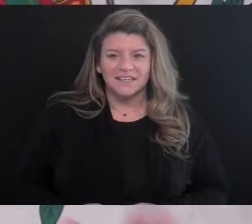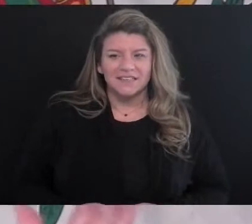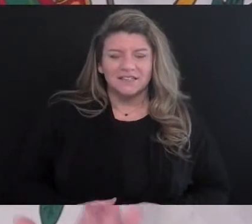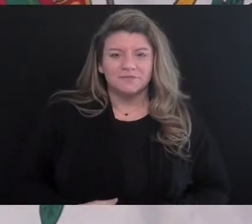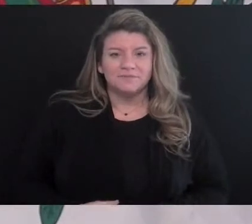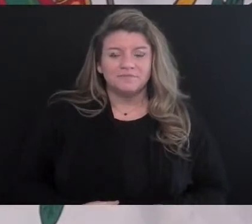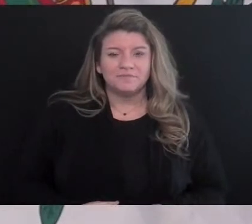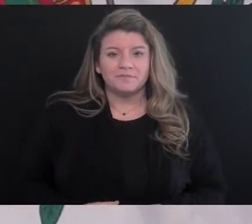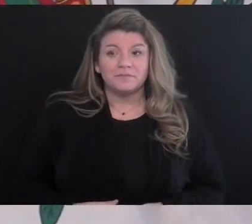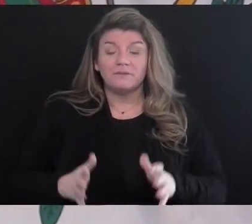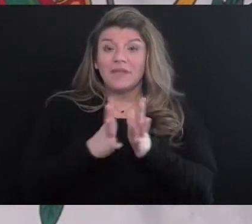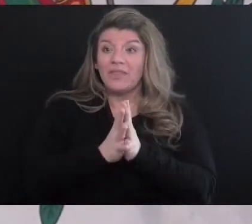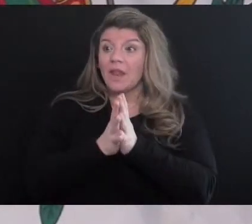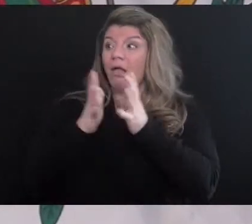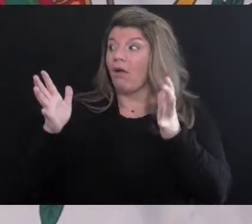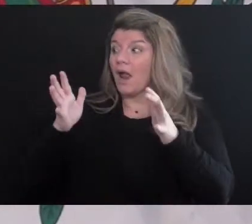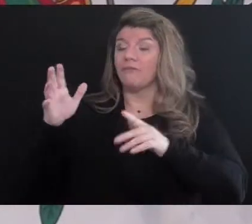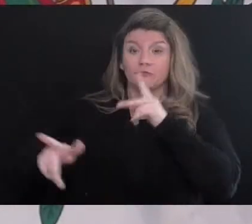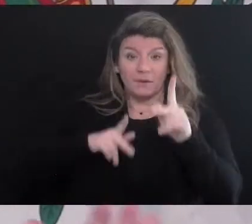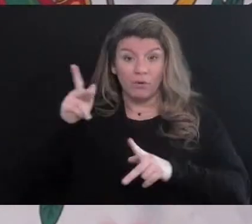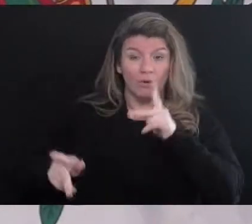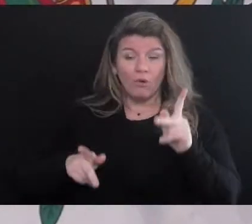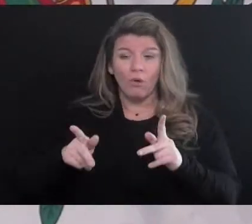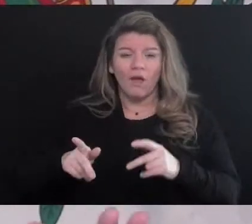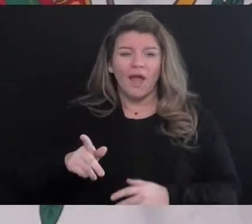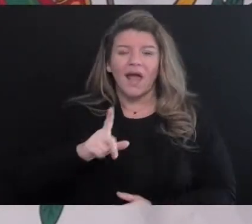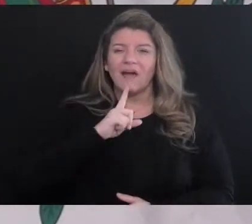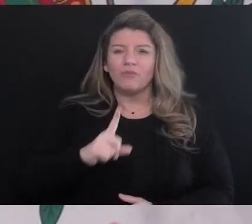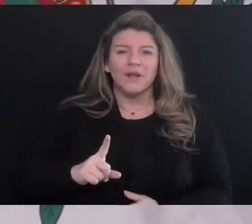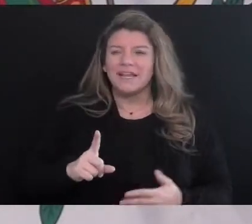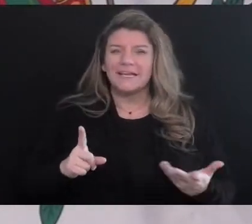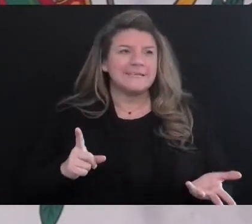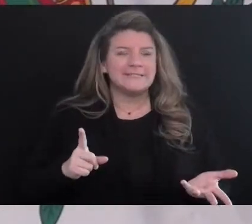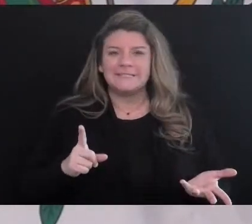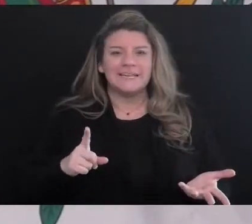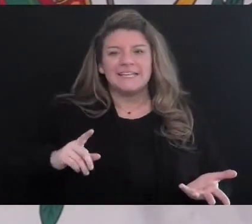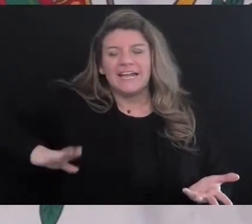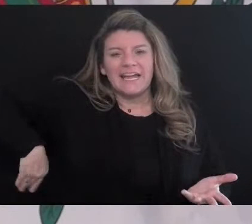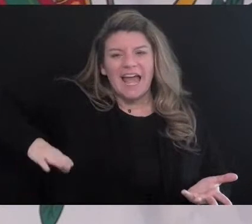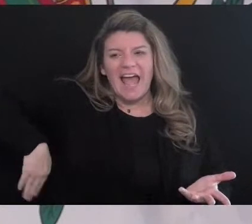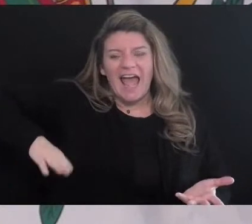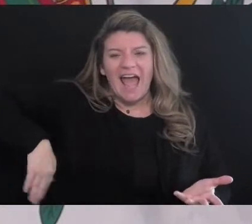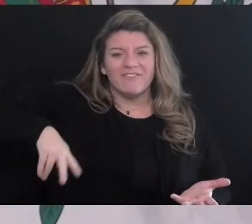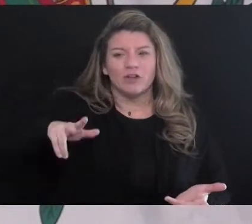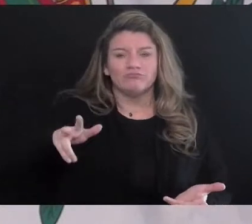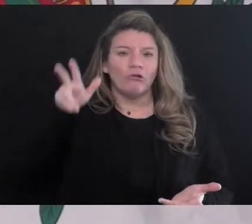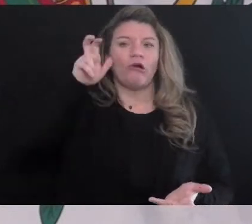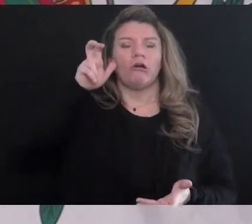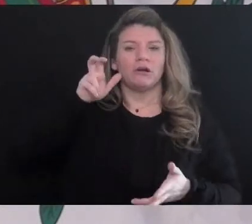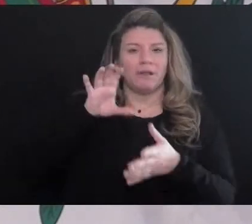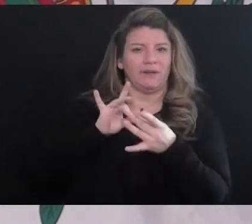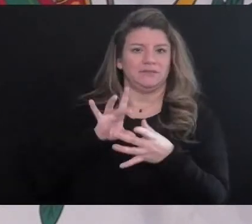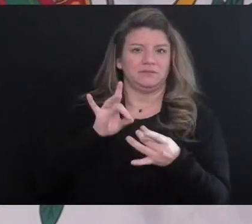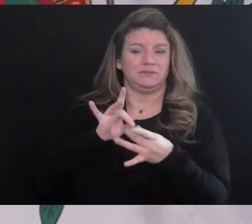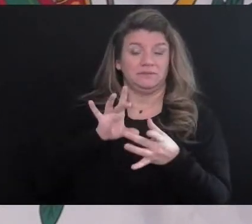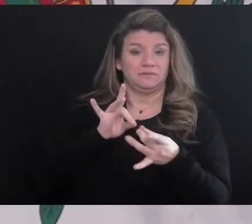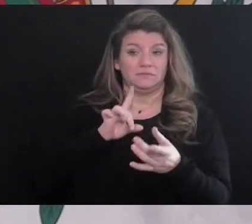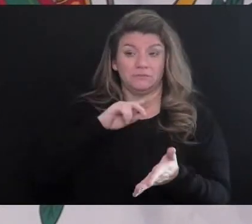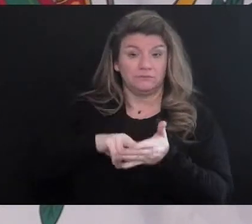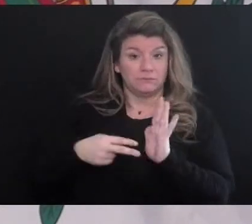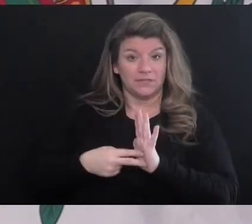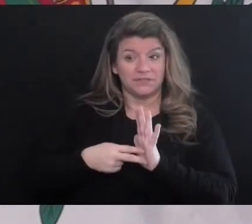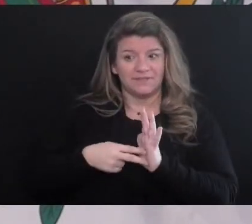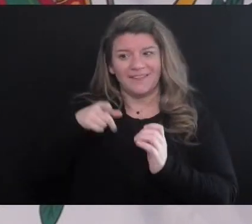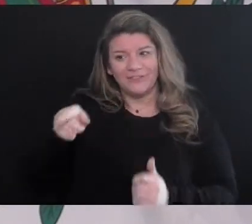And a lot of those folks have really not heard the message that really and truly they're not